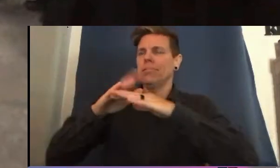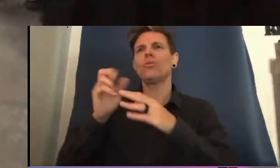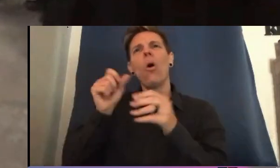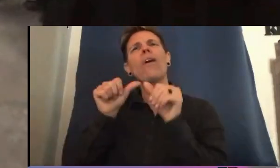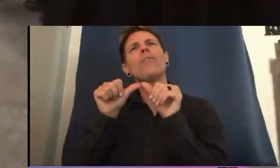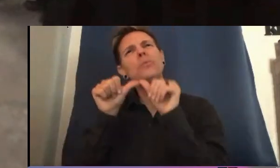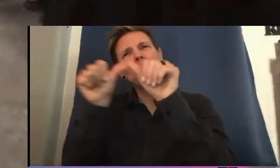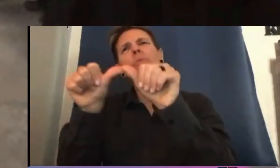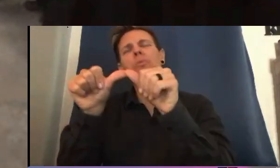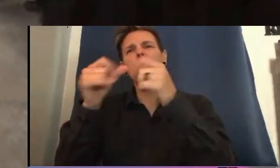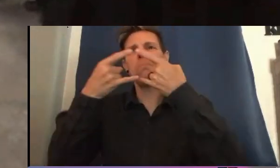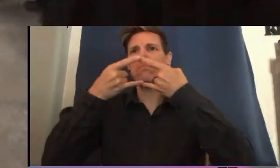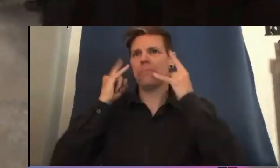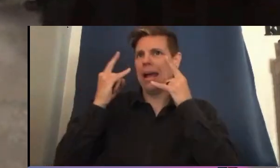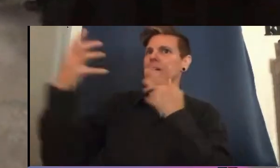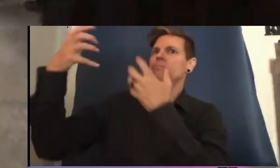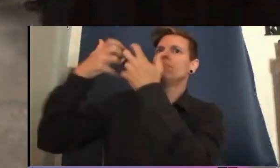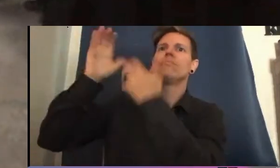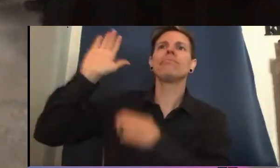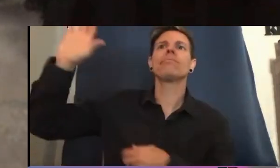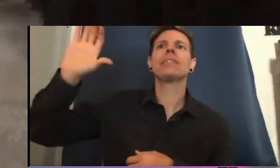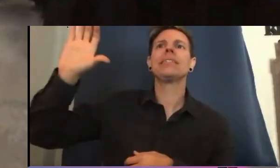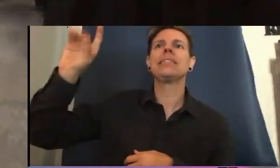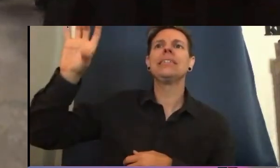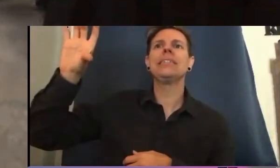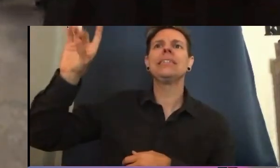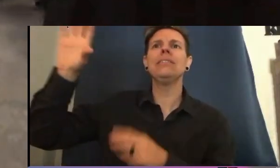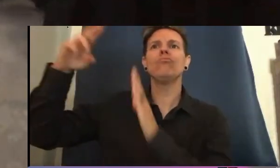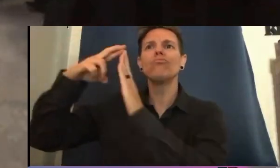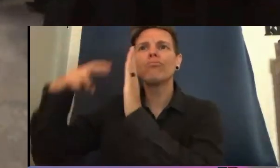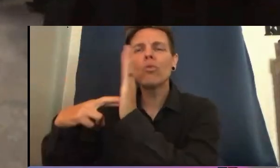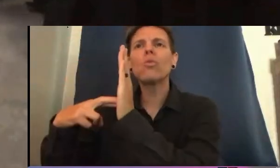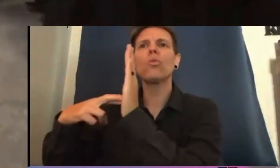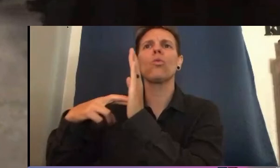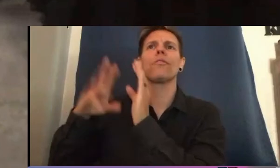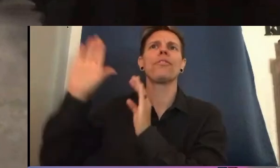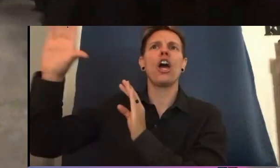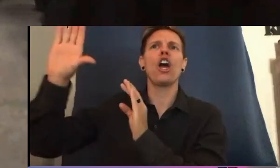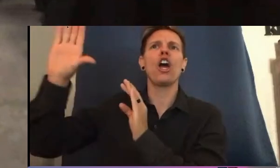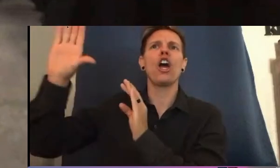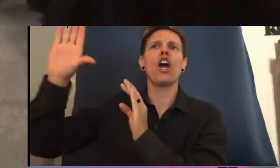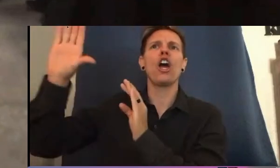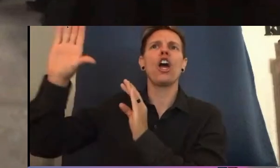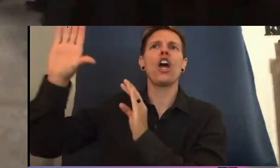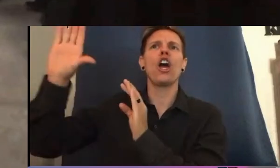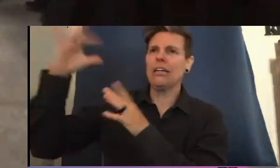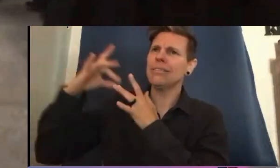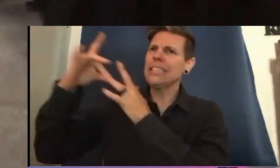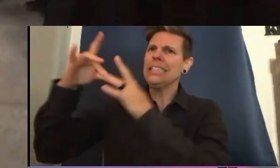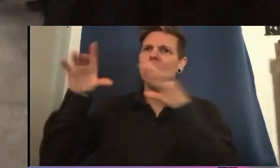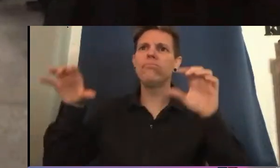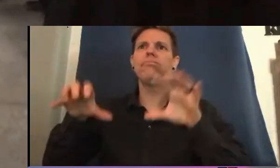CDC and CDPHE guidance, and they are part of a larger layered